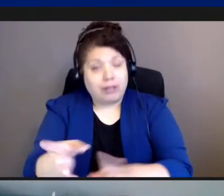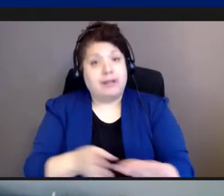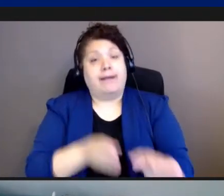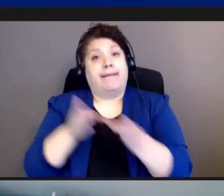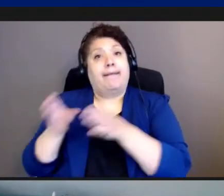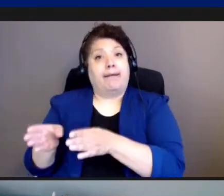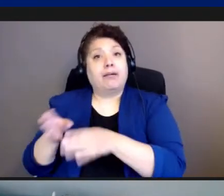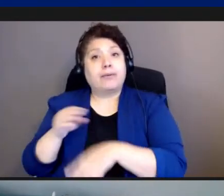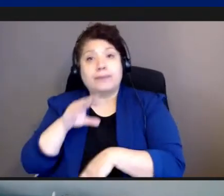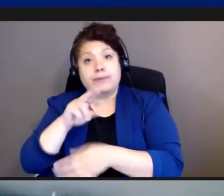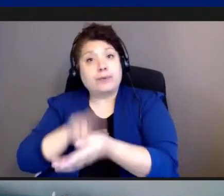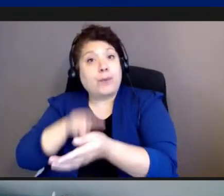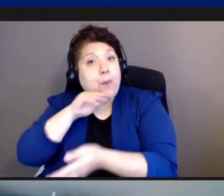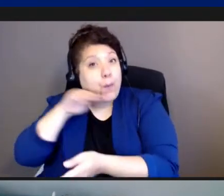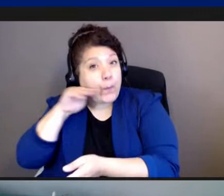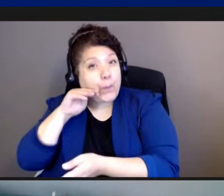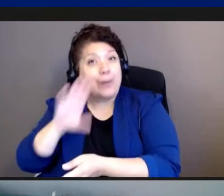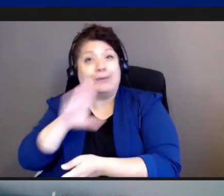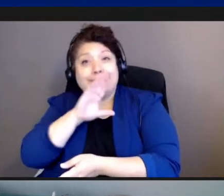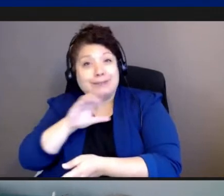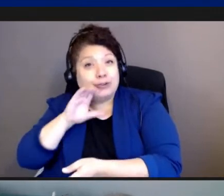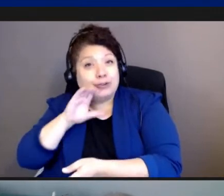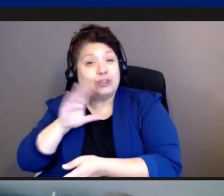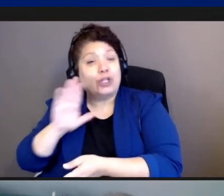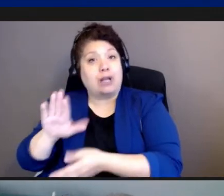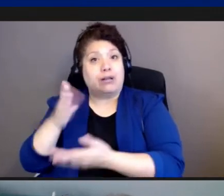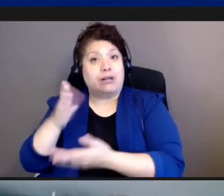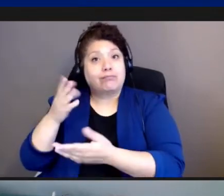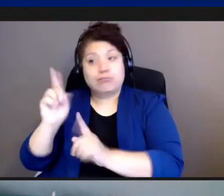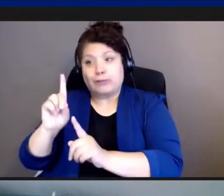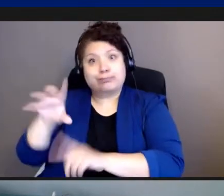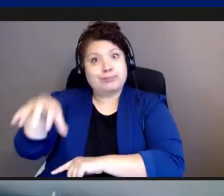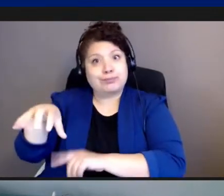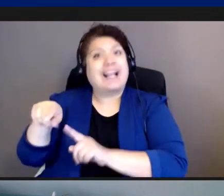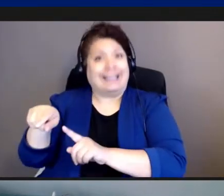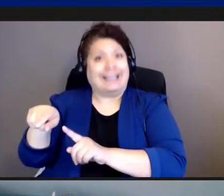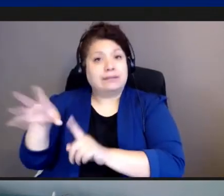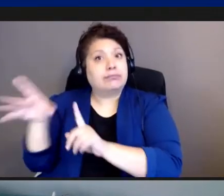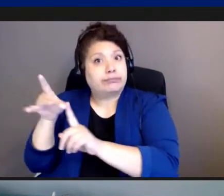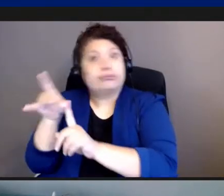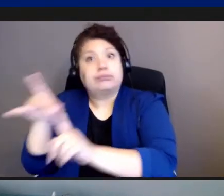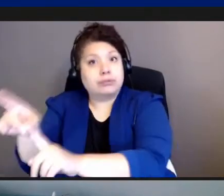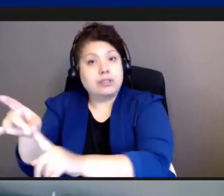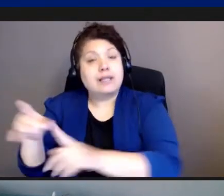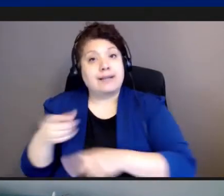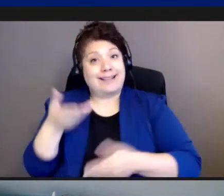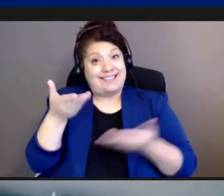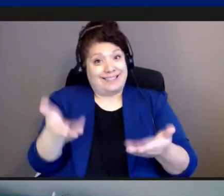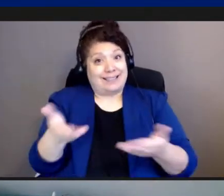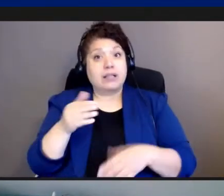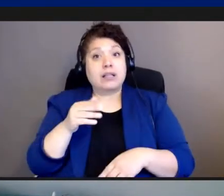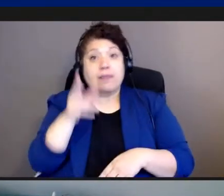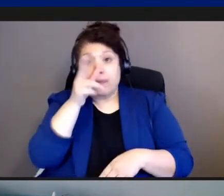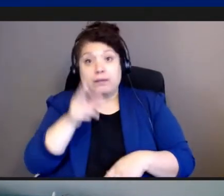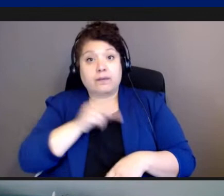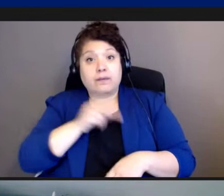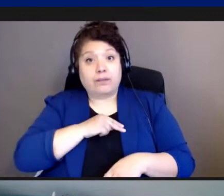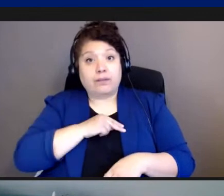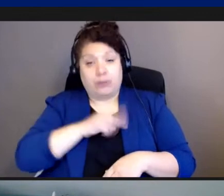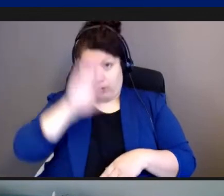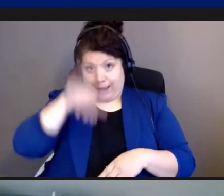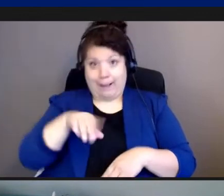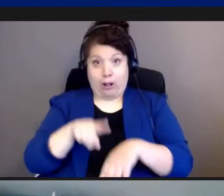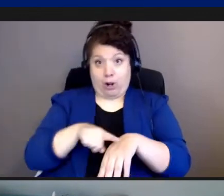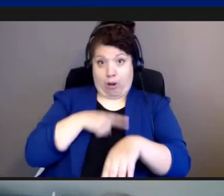outbreaks in long-term care and retirement homes. And with the Thanksgiving weekend coming up, and we've seen previous weekends where it leads to a spike,